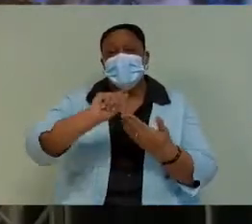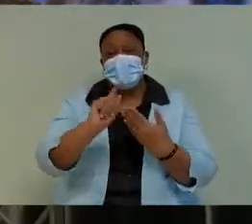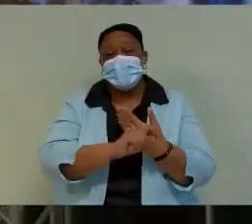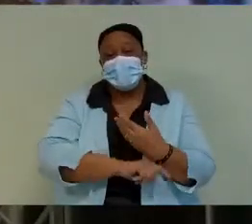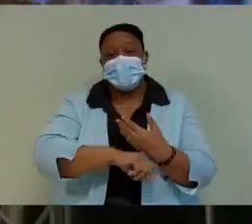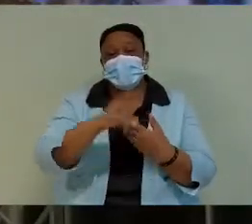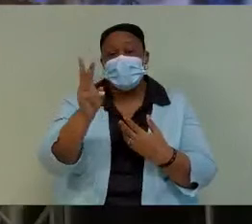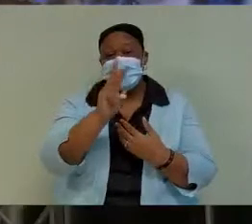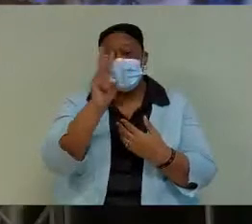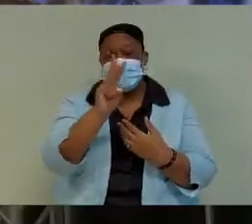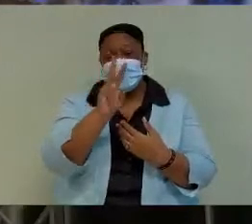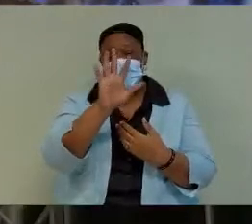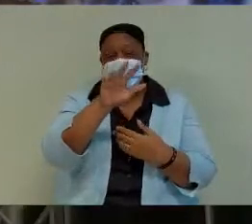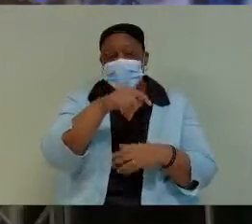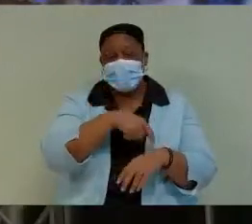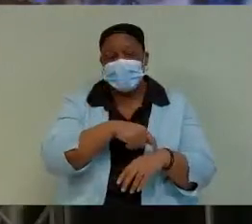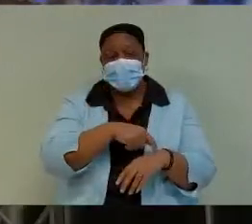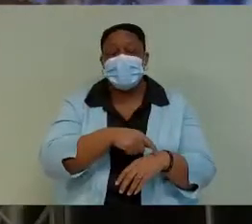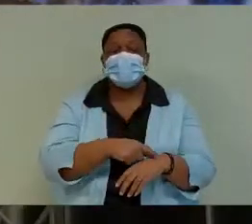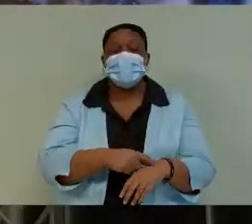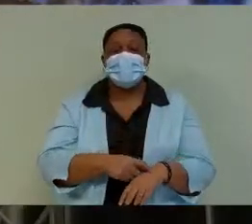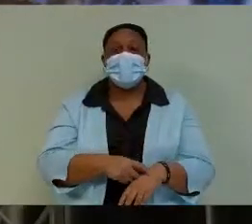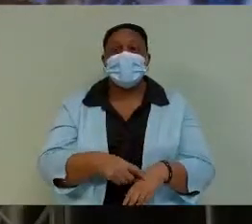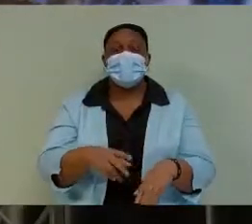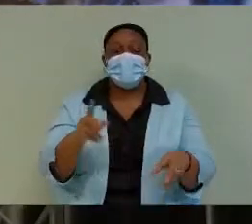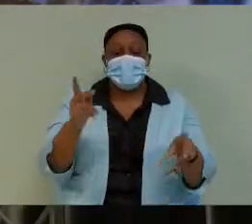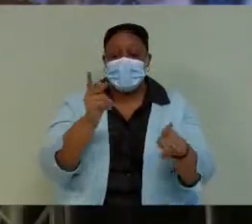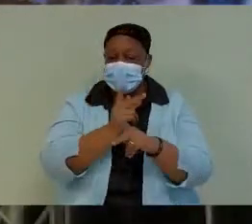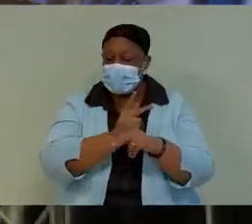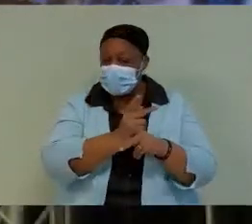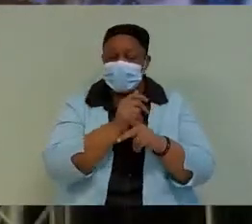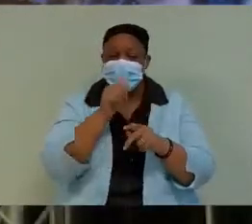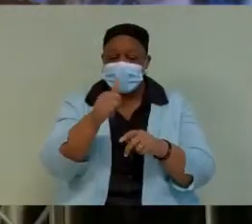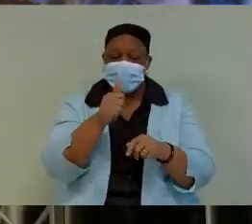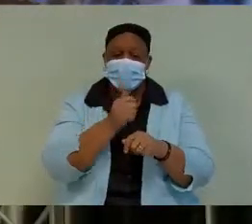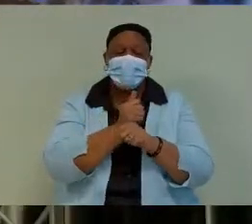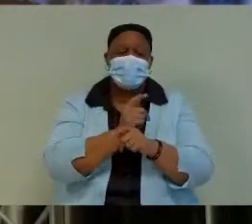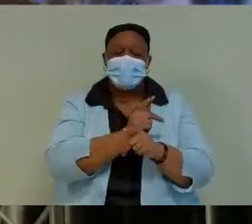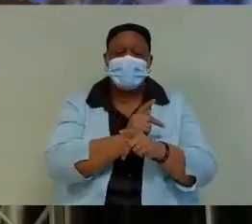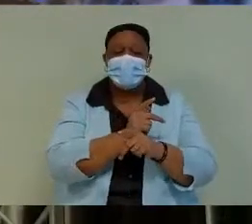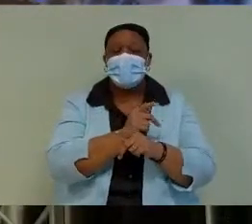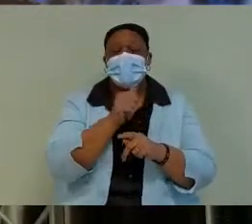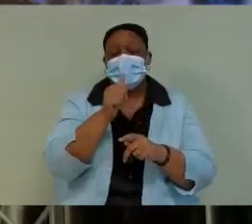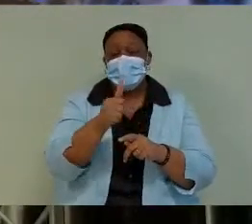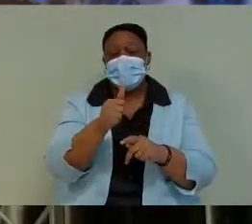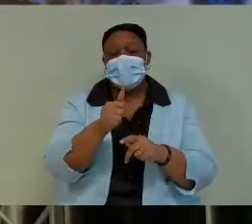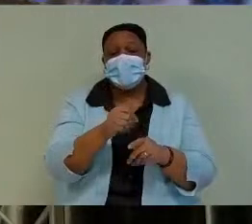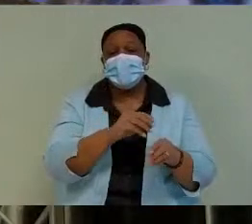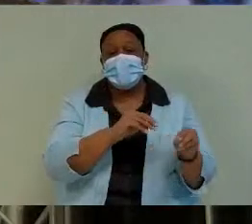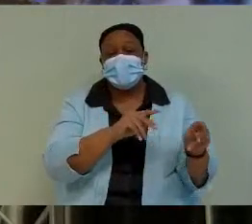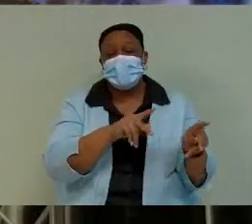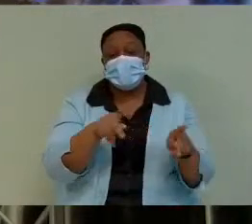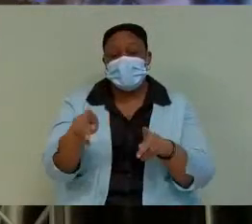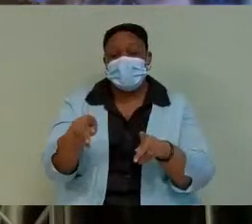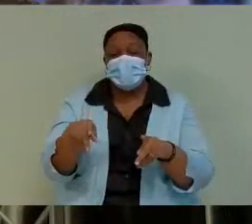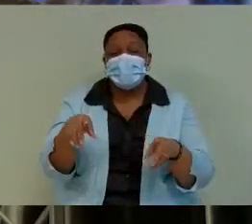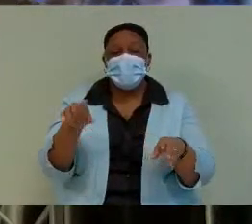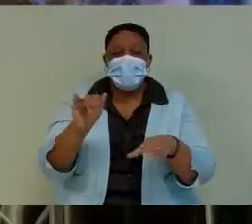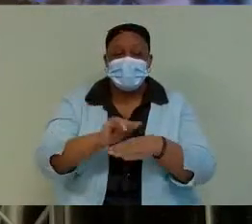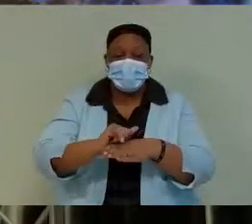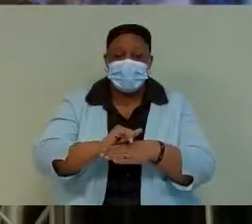5 o'clock. I am Les Roy Williams. Take good care and continue to put into practice all